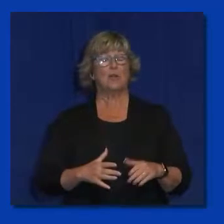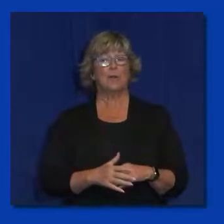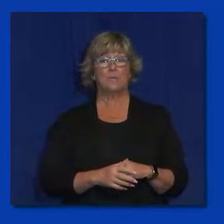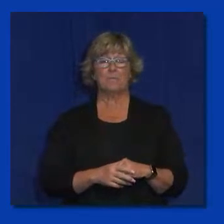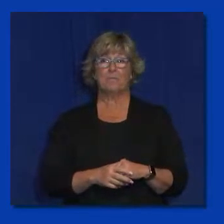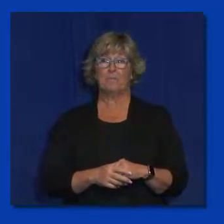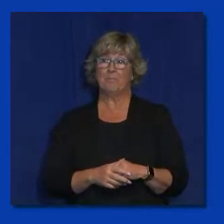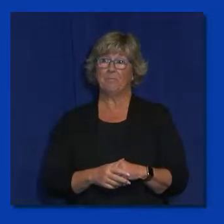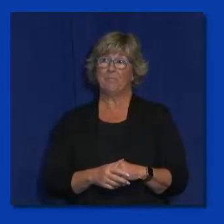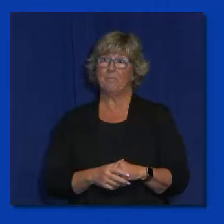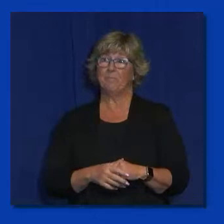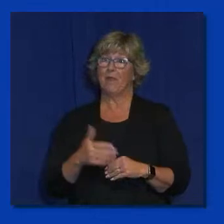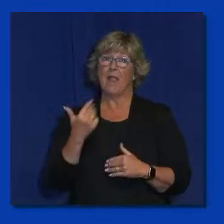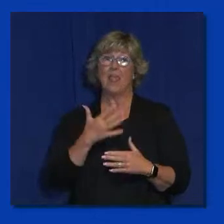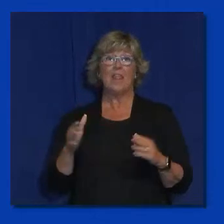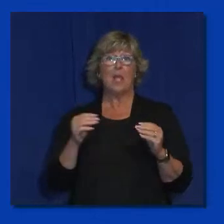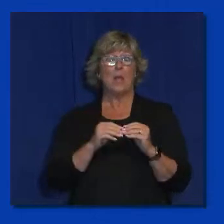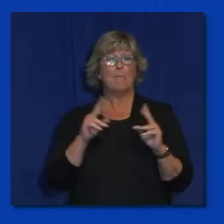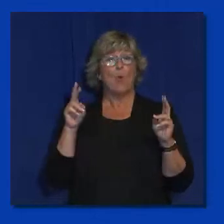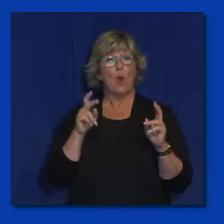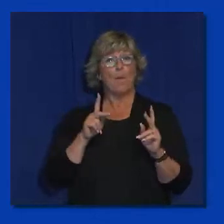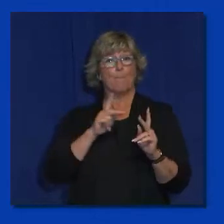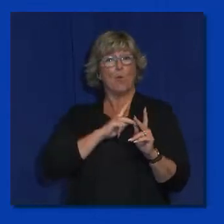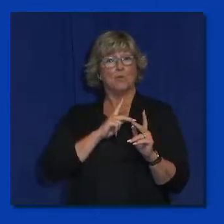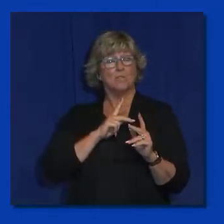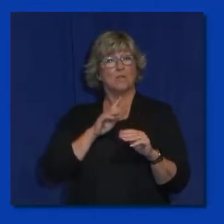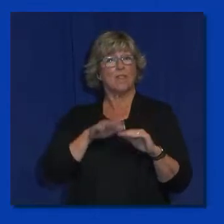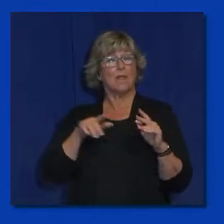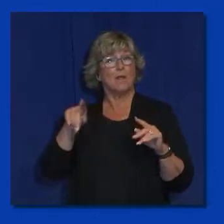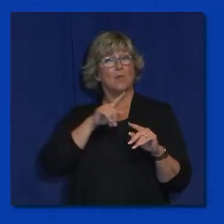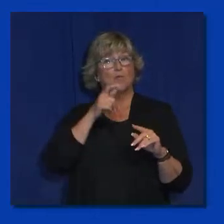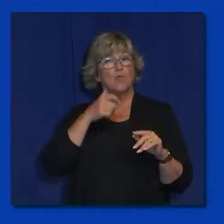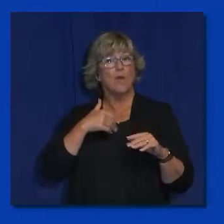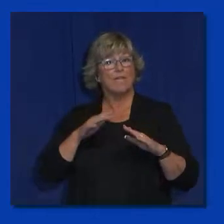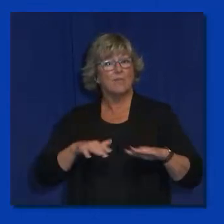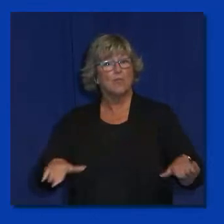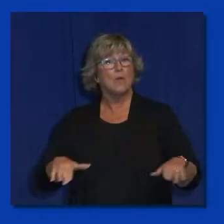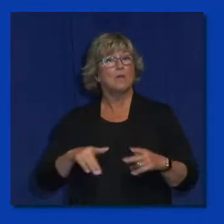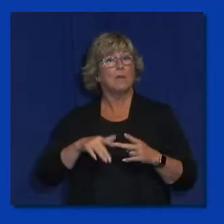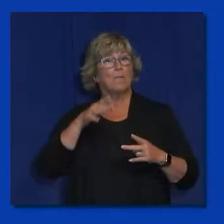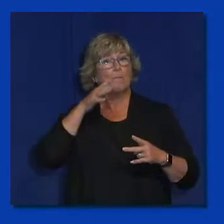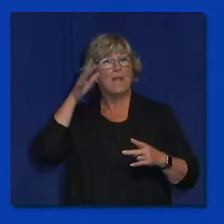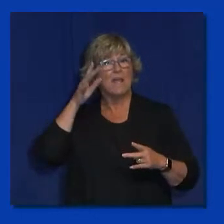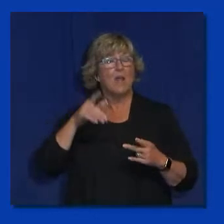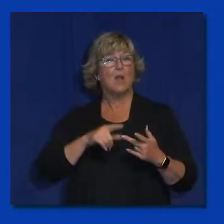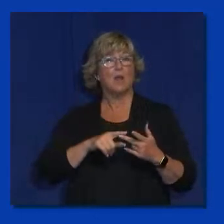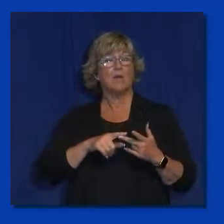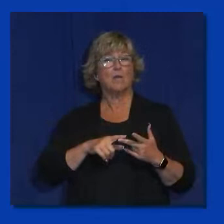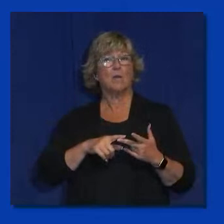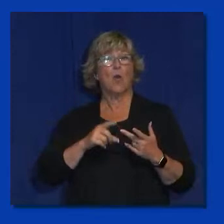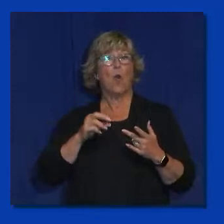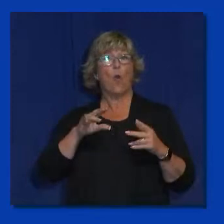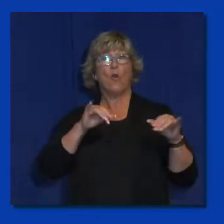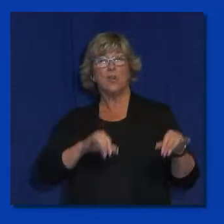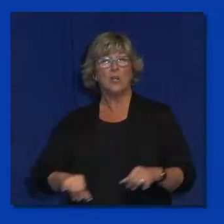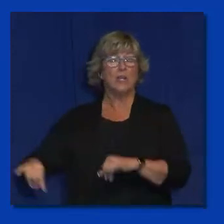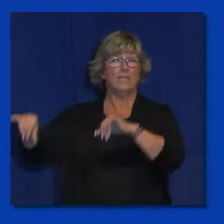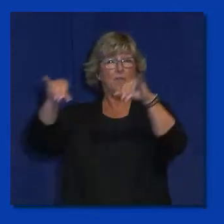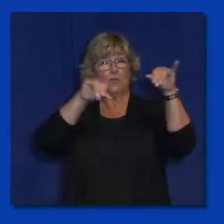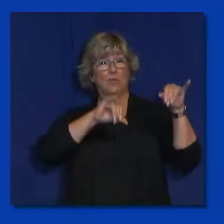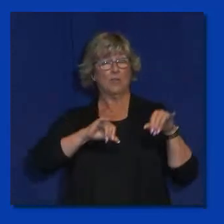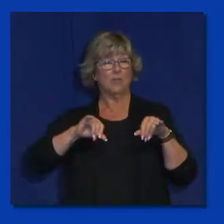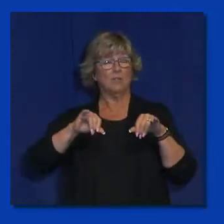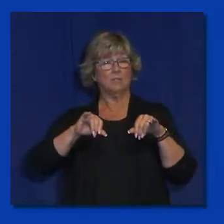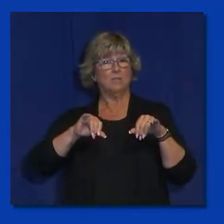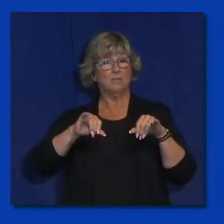don't know that there's anything more personal for those with children, parents, or more universal in terms of a unifying